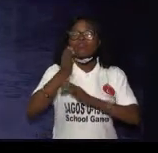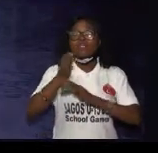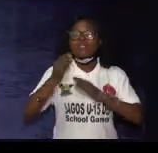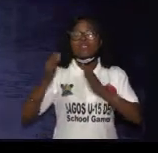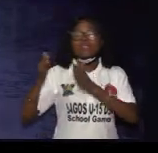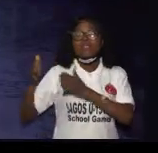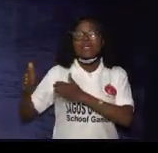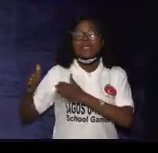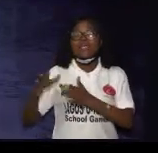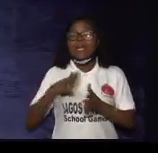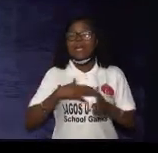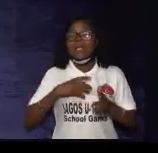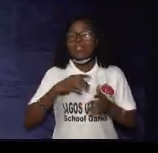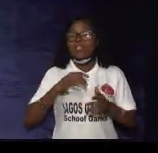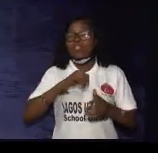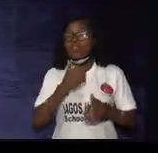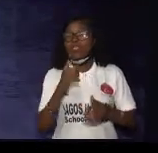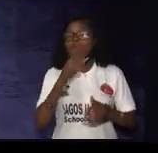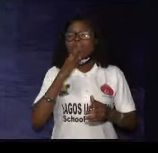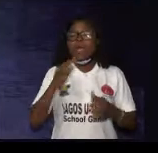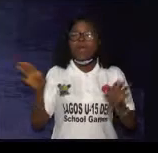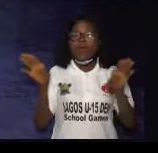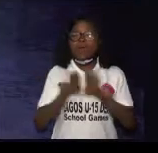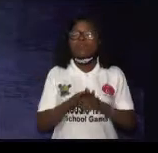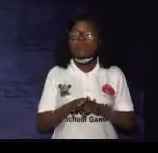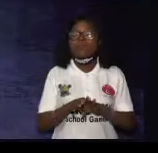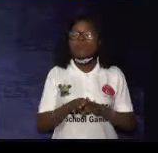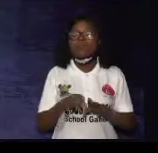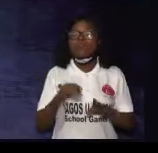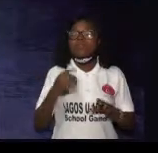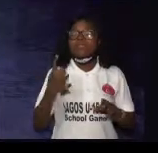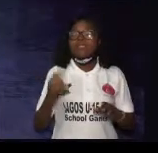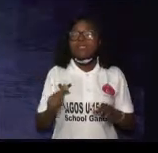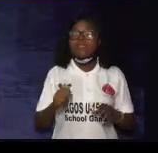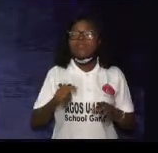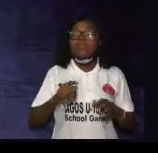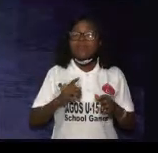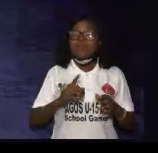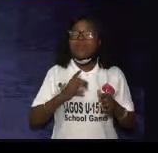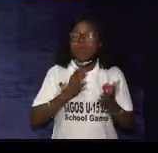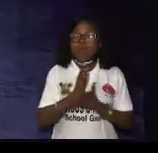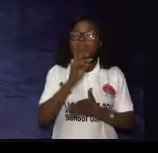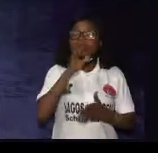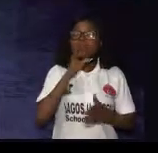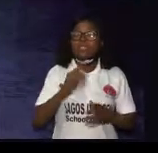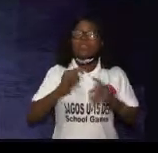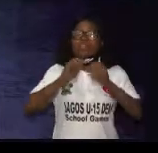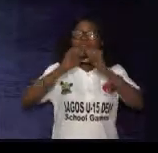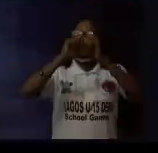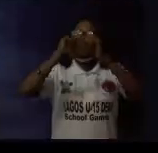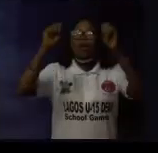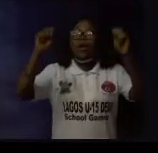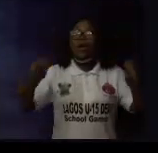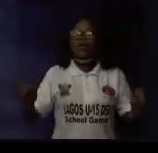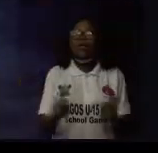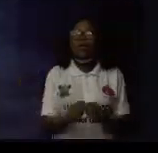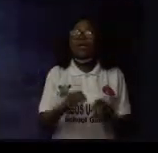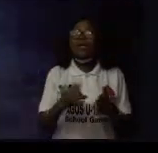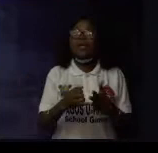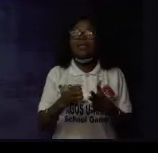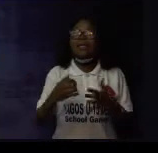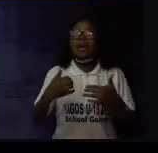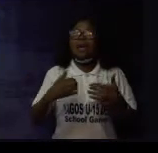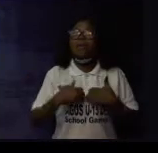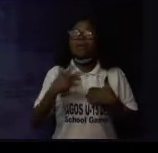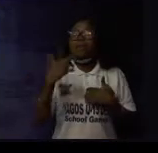these sides are closed. Now, the simplest polygon you will ever get is a triangle. It has